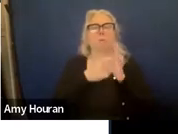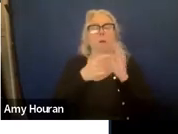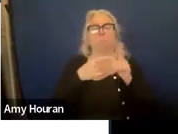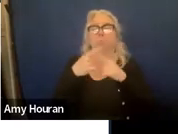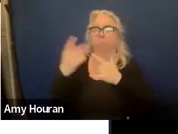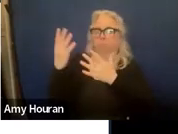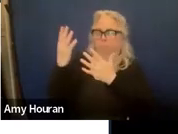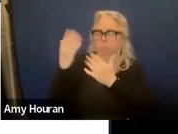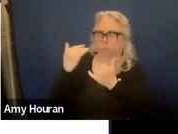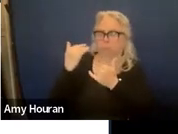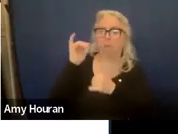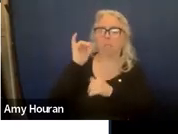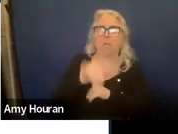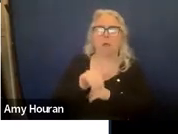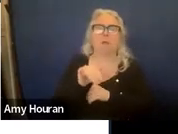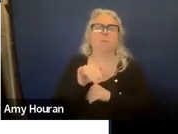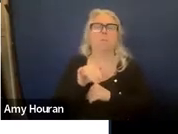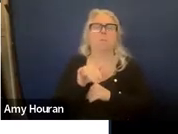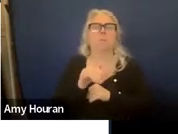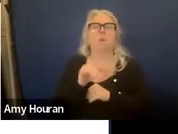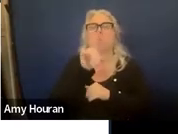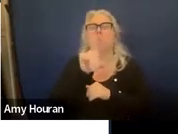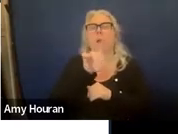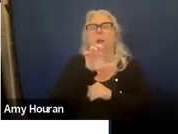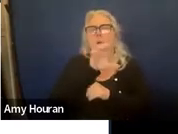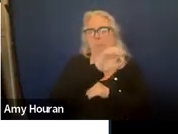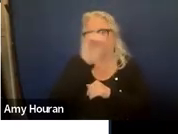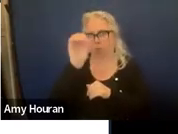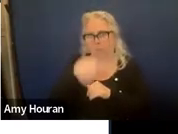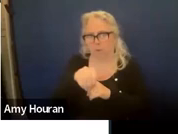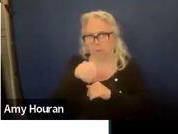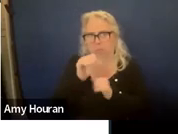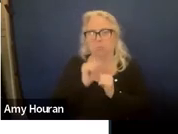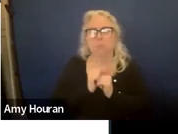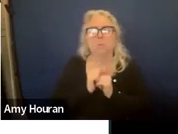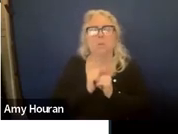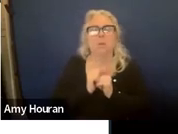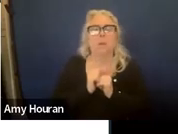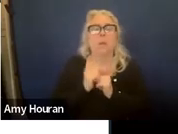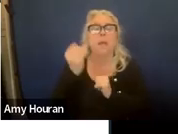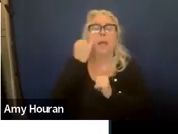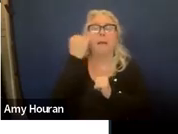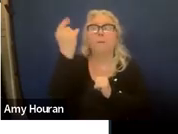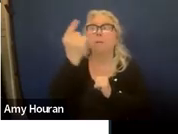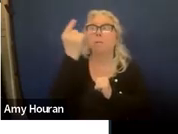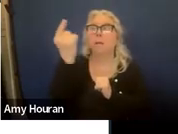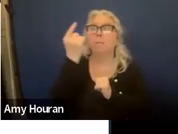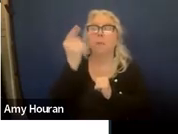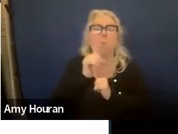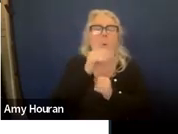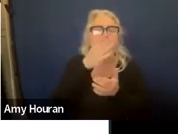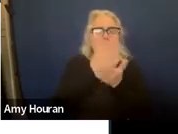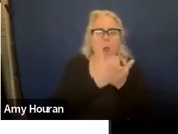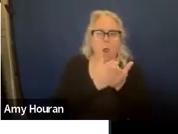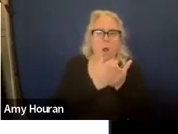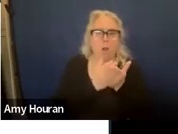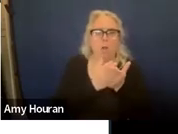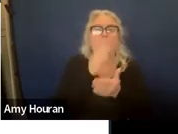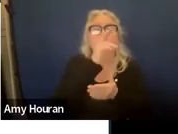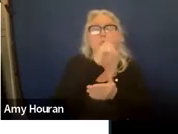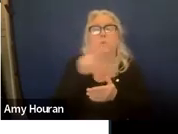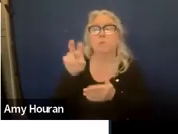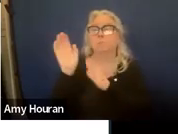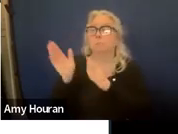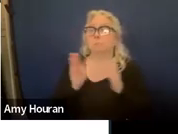expect that it's 100%. So if something, one piece of the transition plan